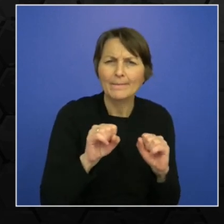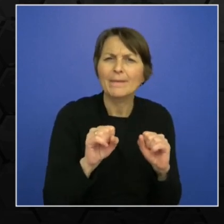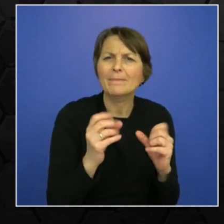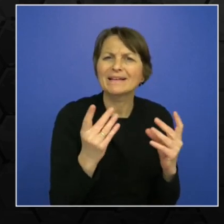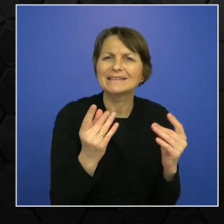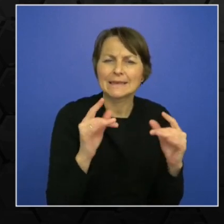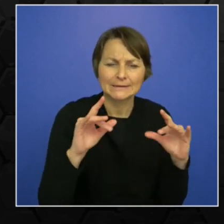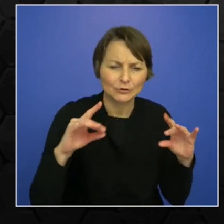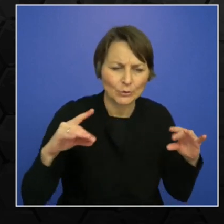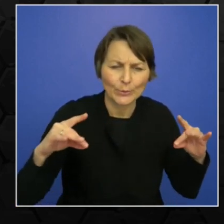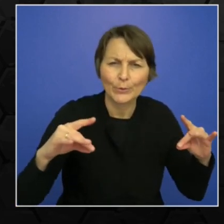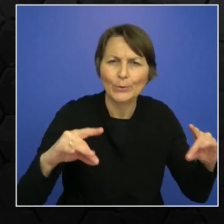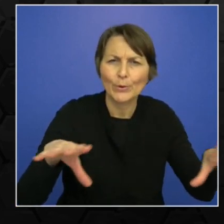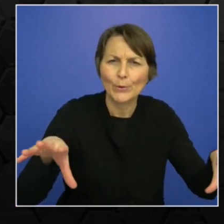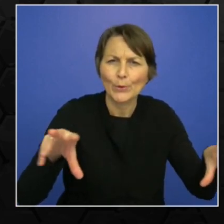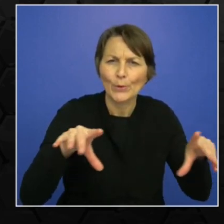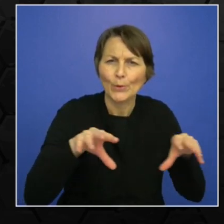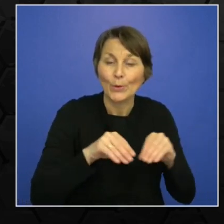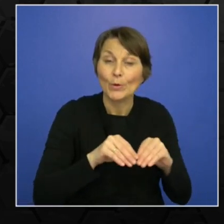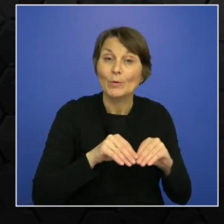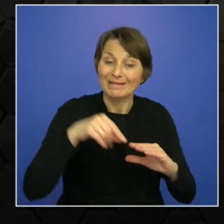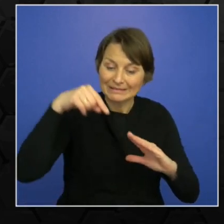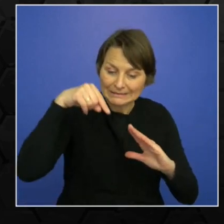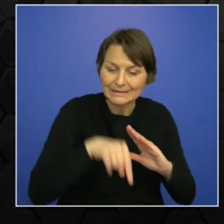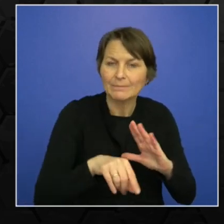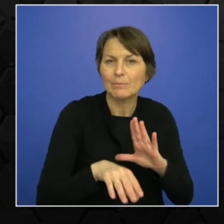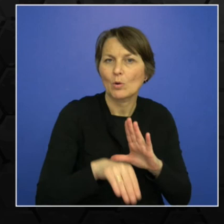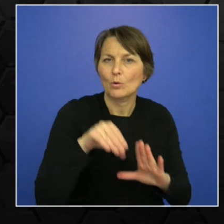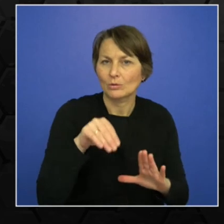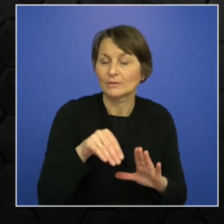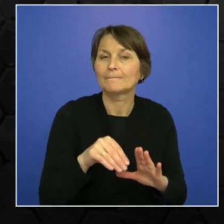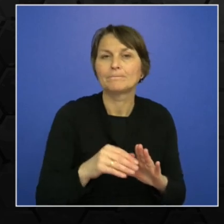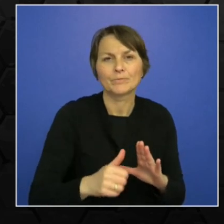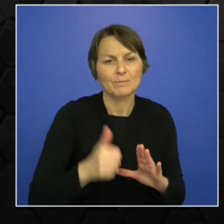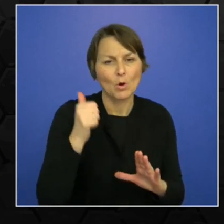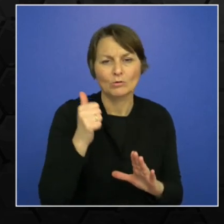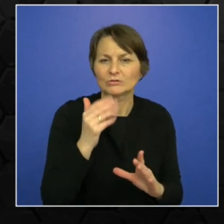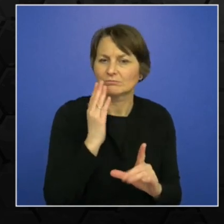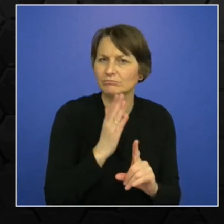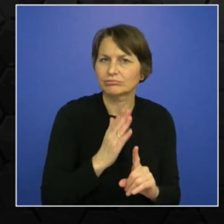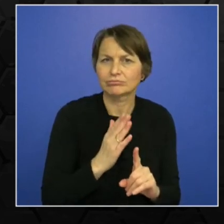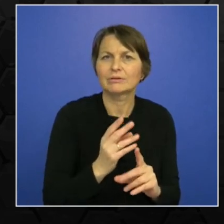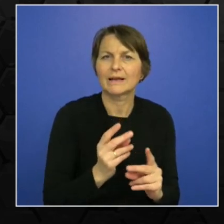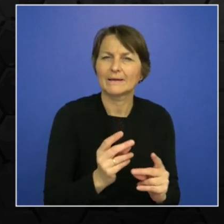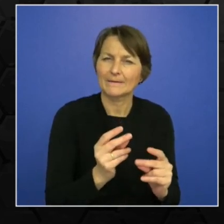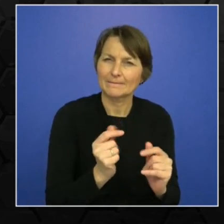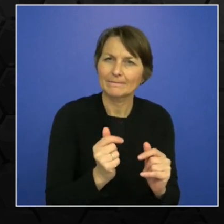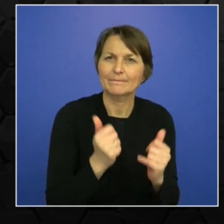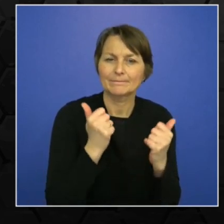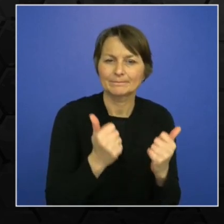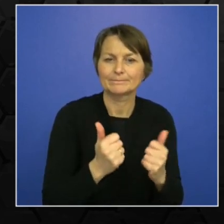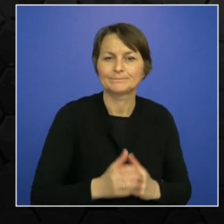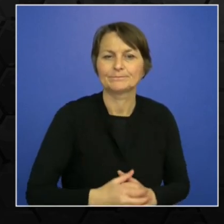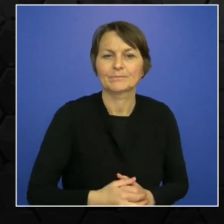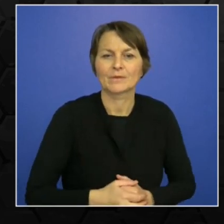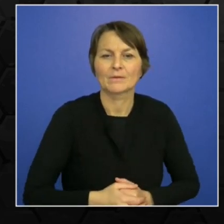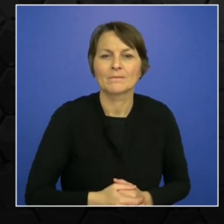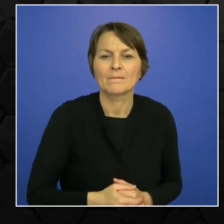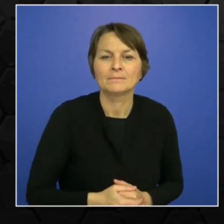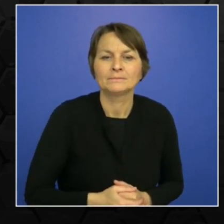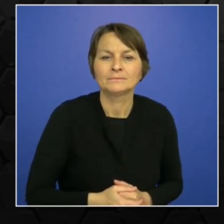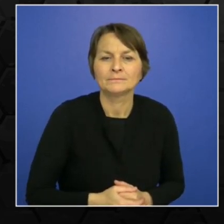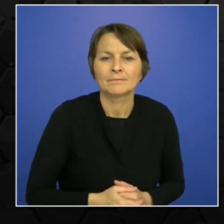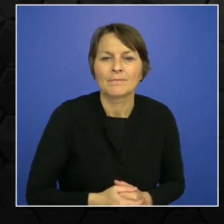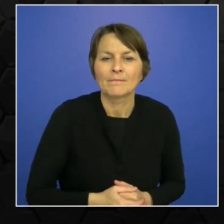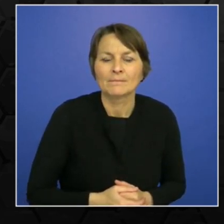recognition, deep learning is proved to be the most superficial. And we have